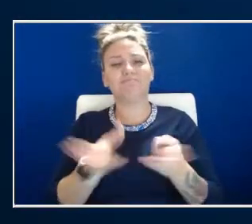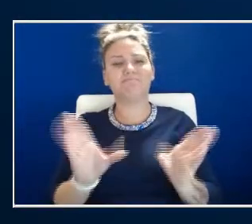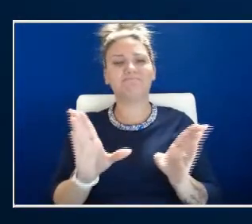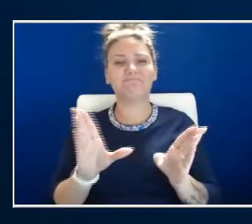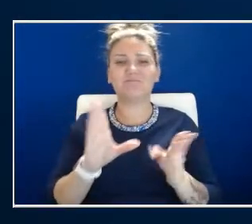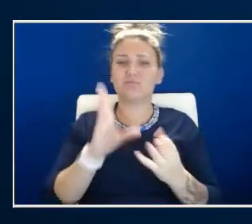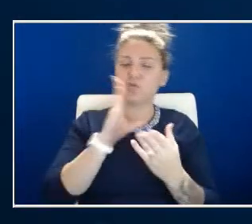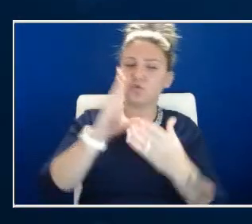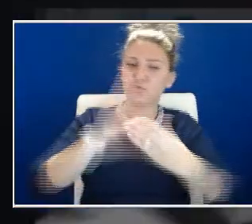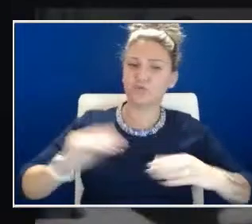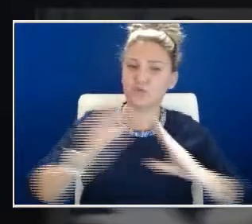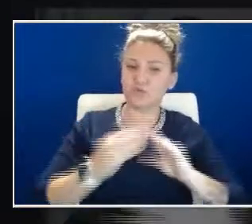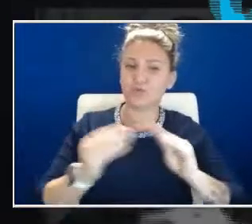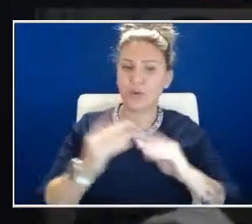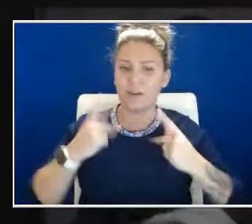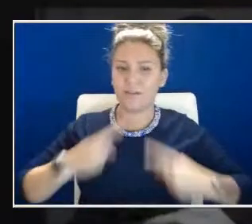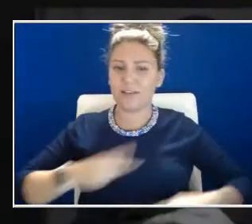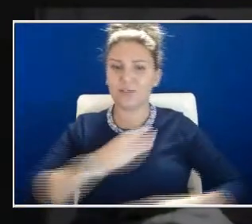along the way.